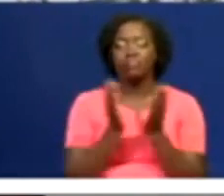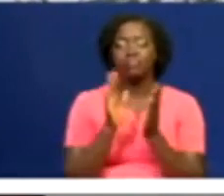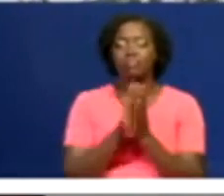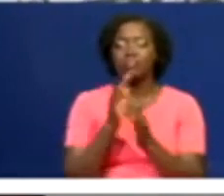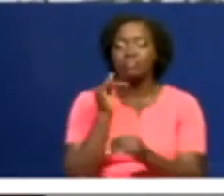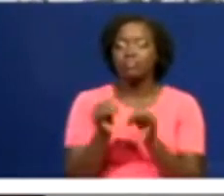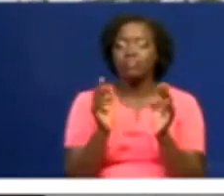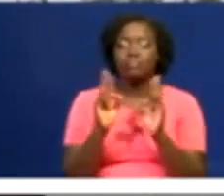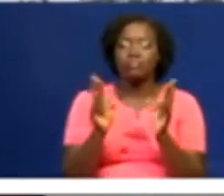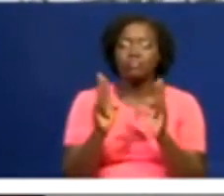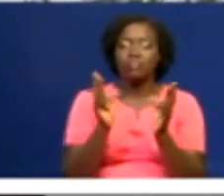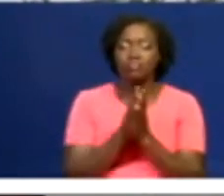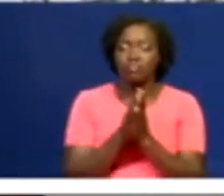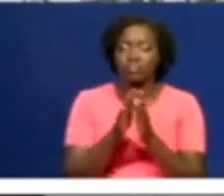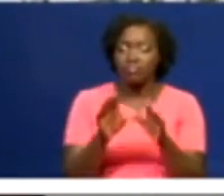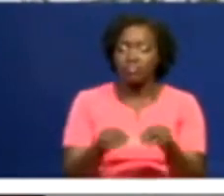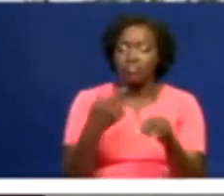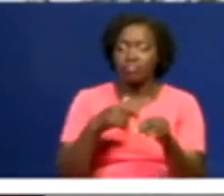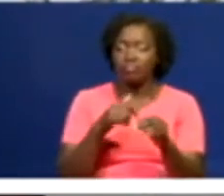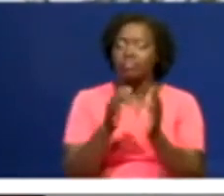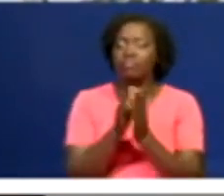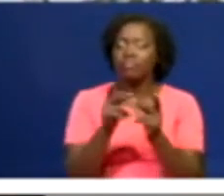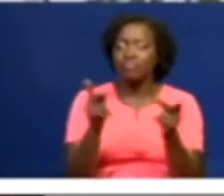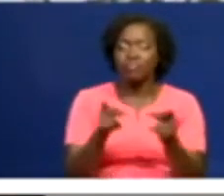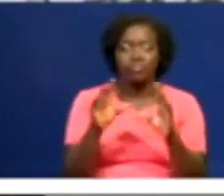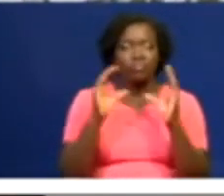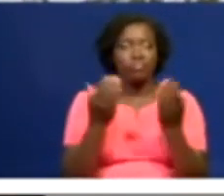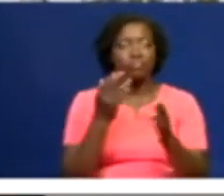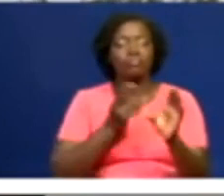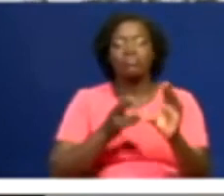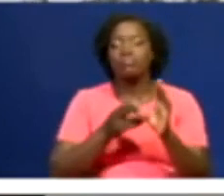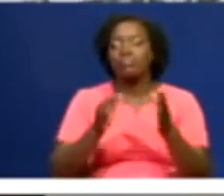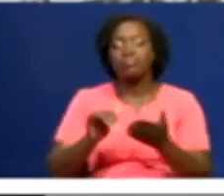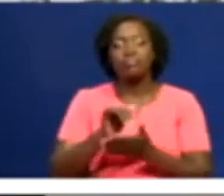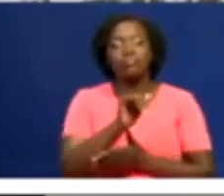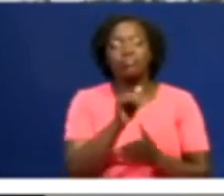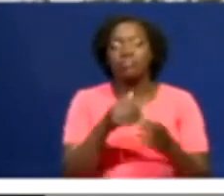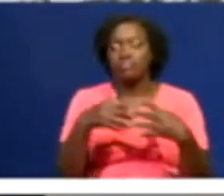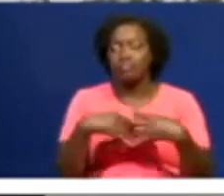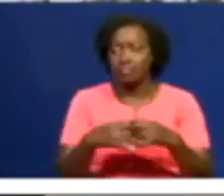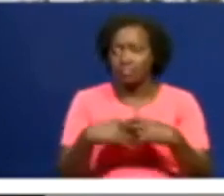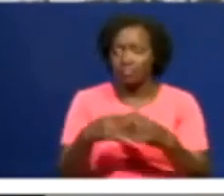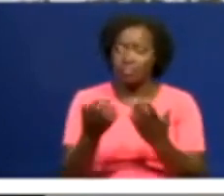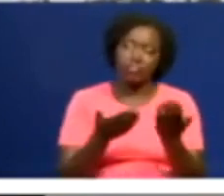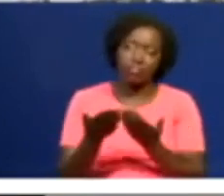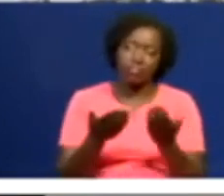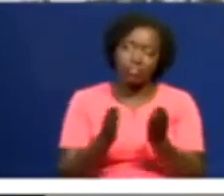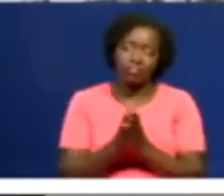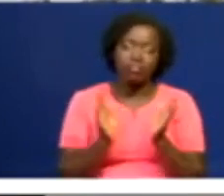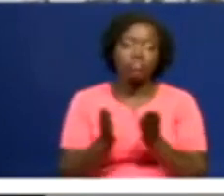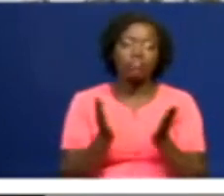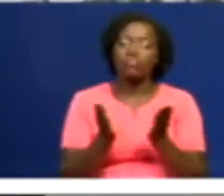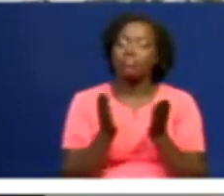finally ready to take our place as a global player in export-led manufacturing and services. I